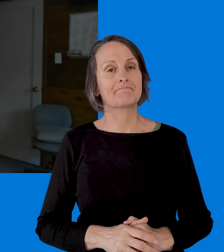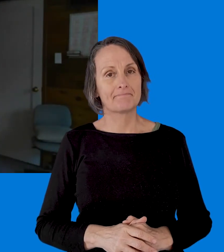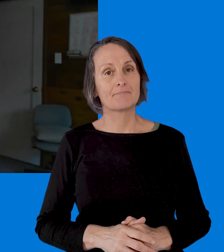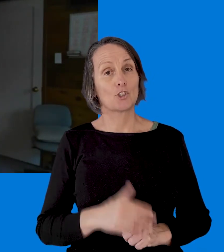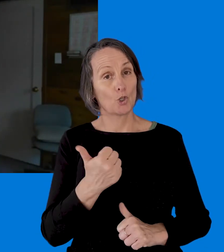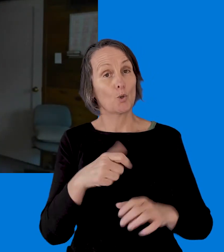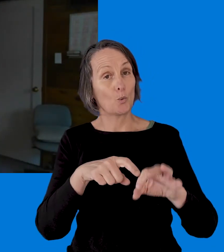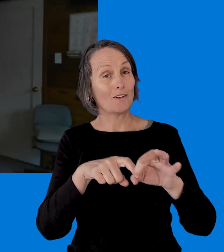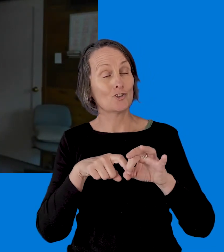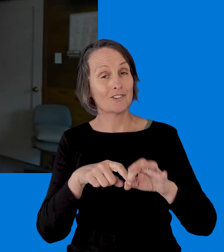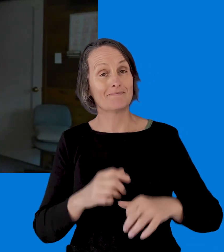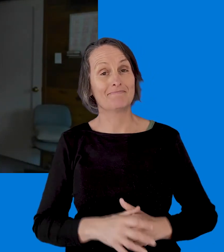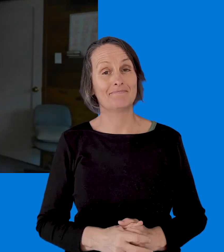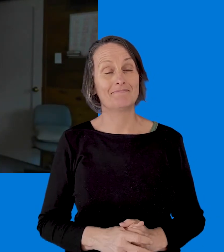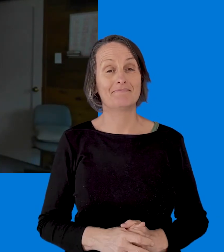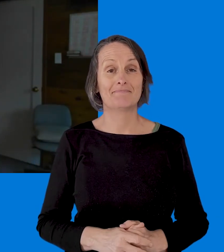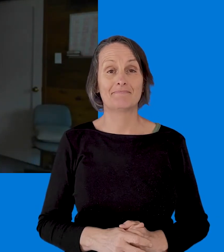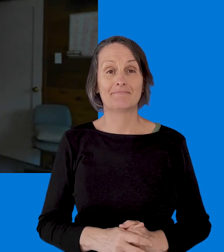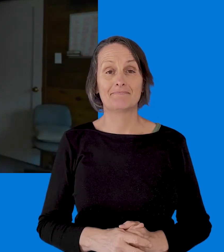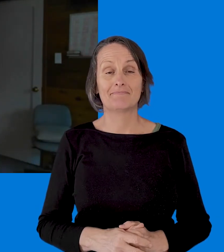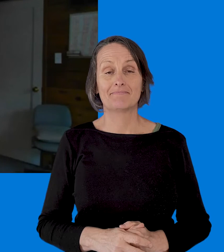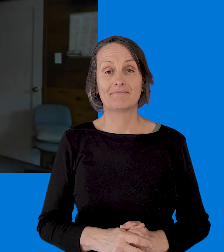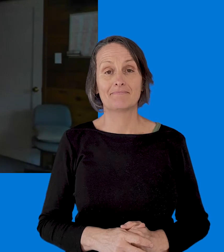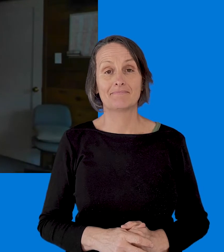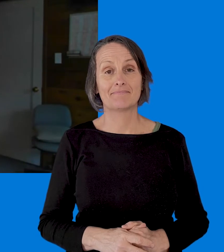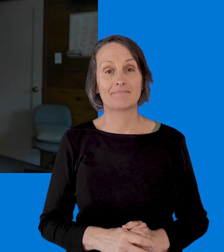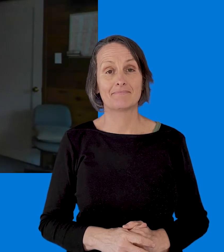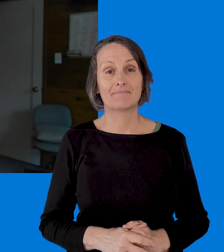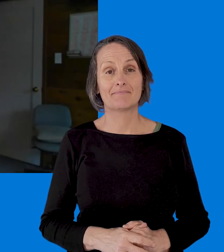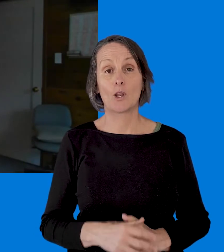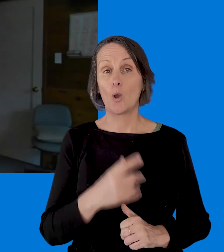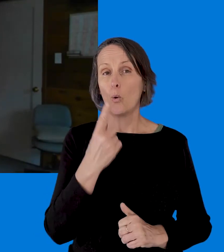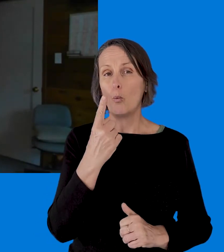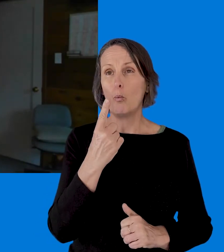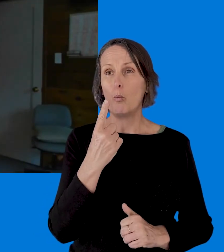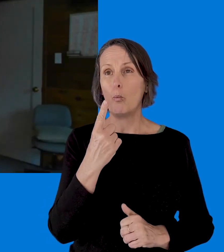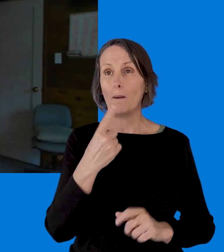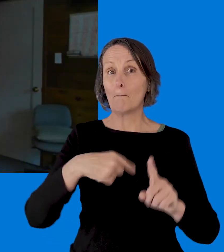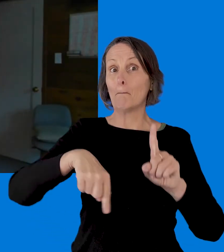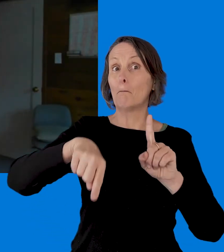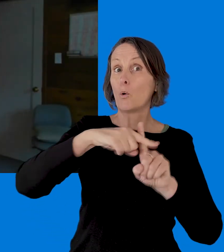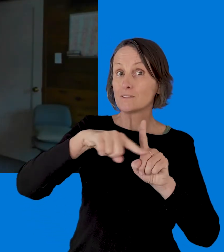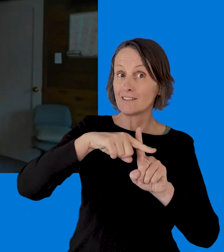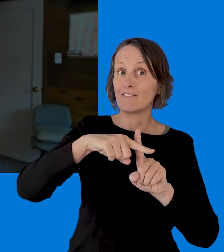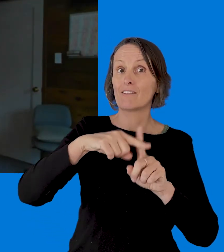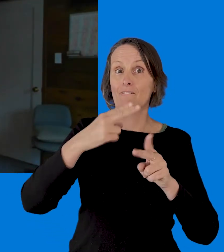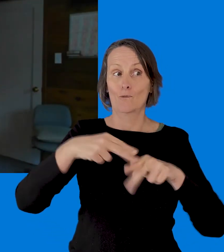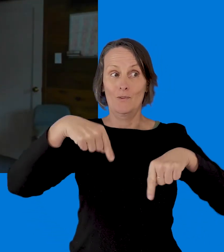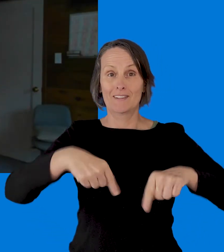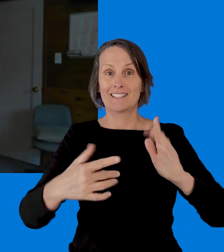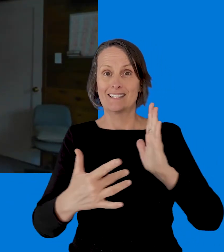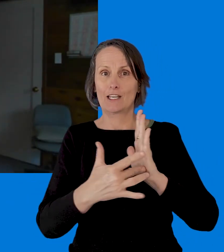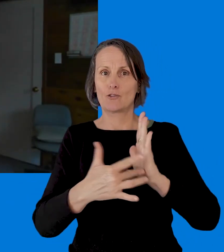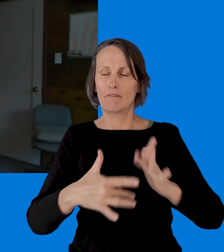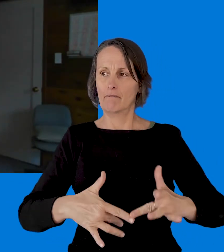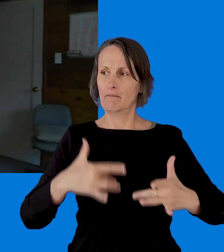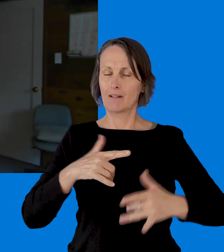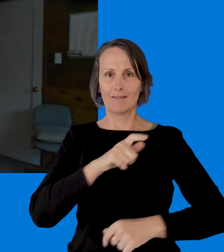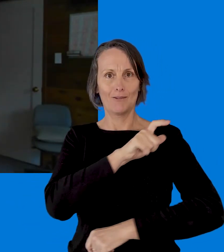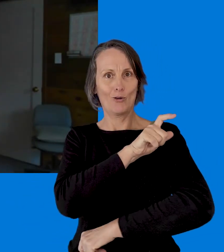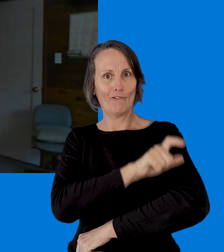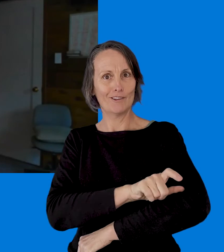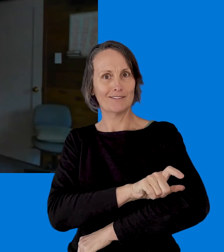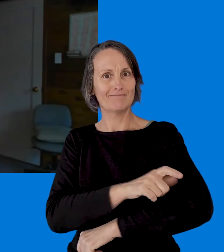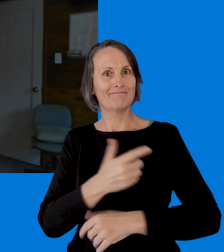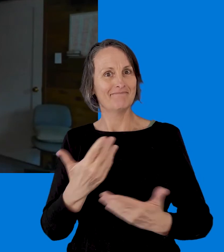One of the real upsides, I think, of this technology is kind of the self-empowerment of it. As someone who's deaf or hard